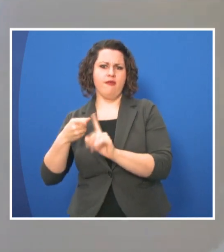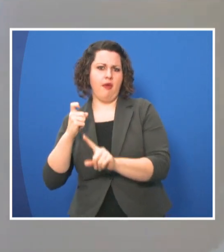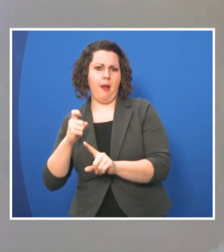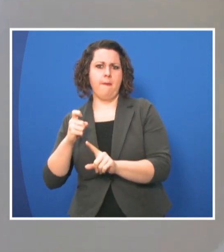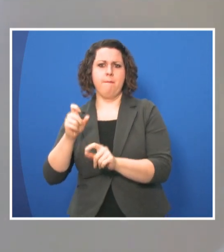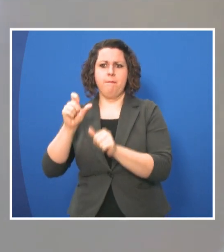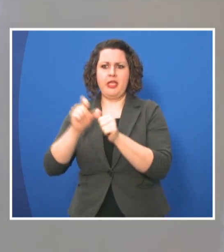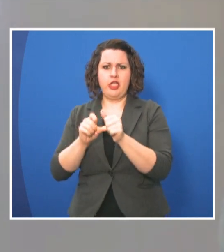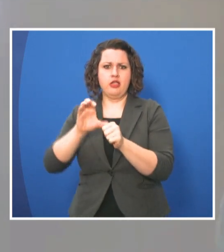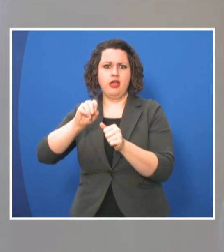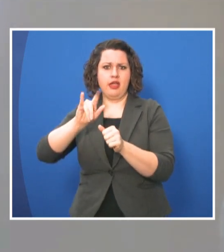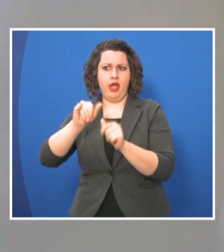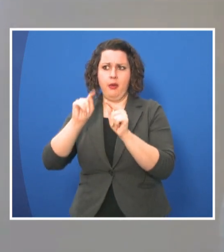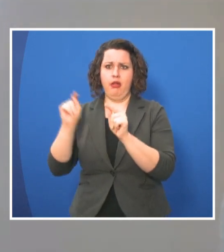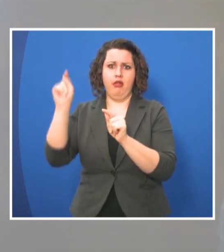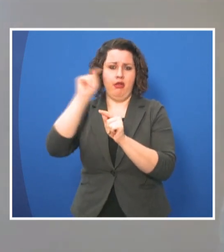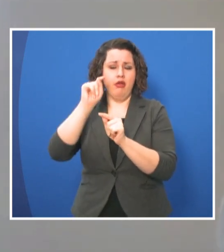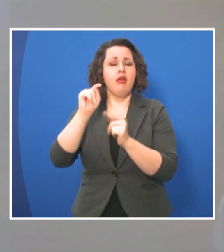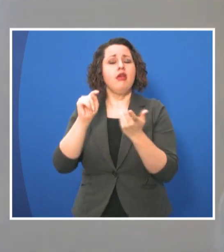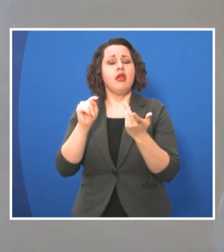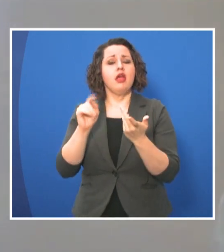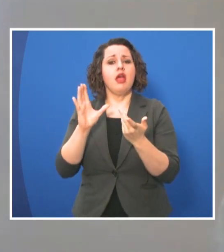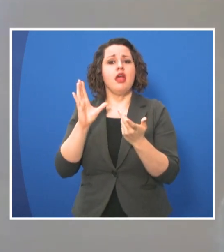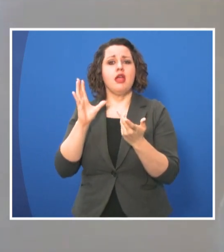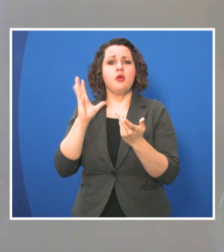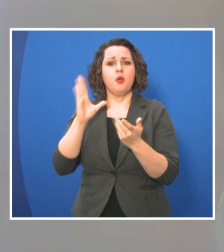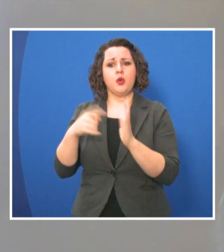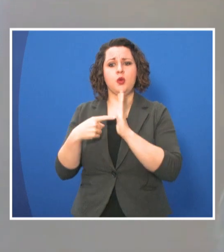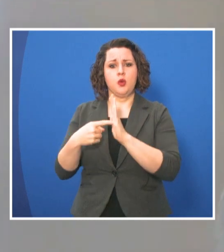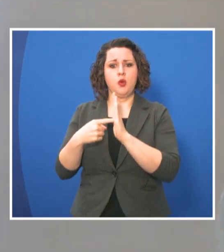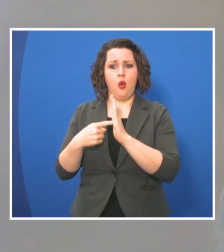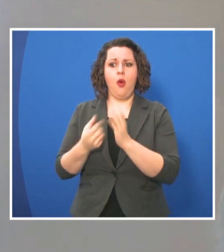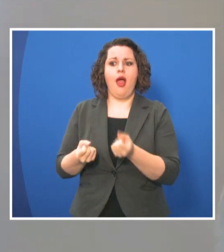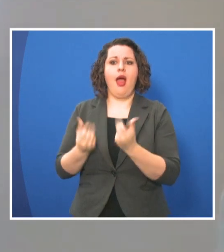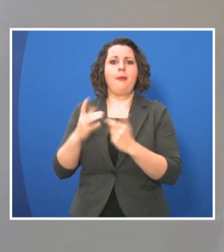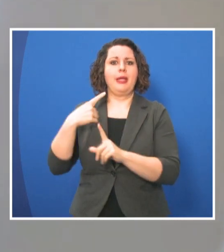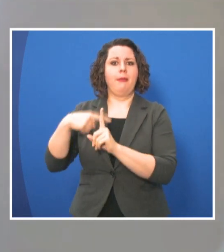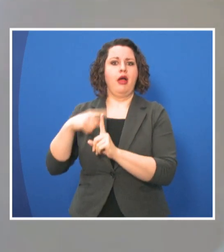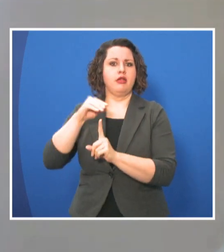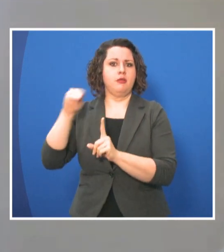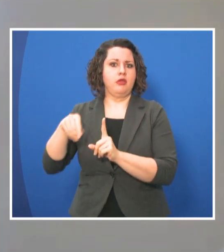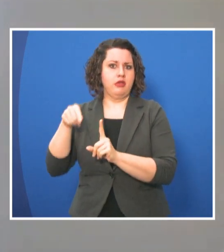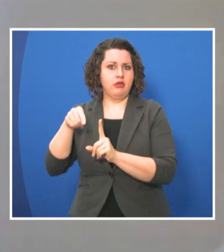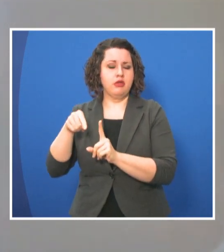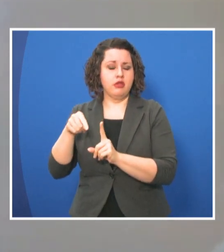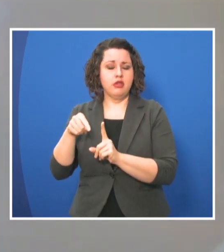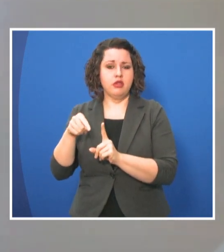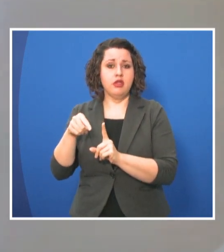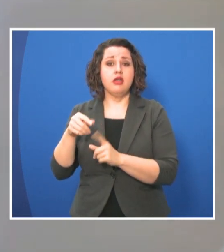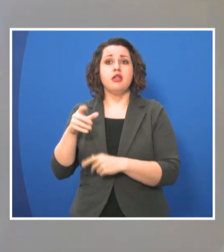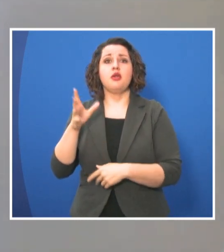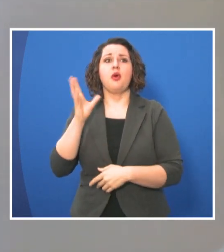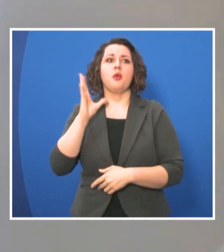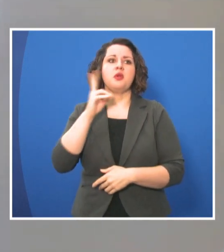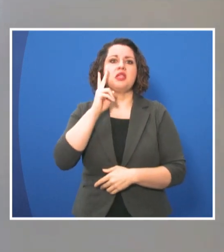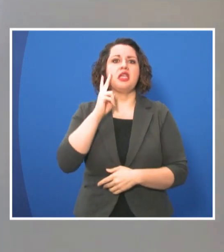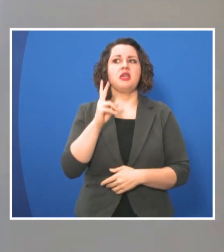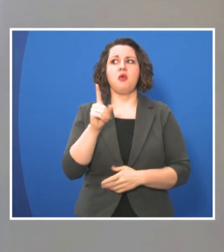across Iowa. And it will also show you the percent that are positive so far. So you'll see, for example,